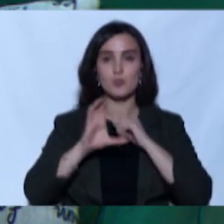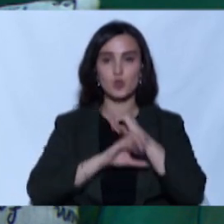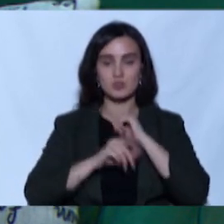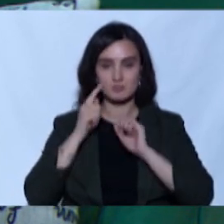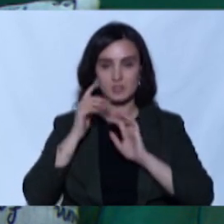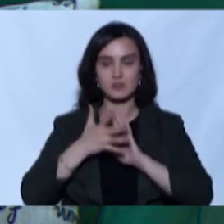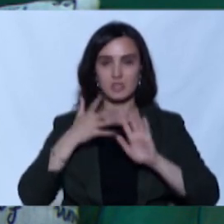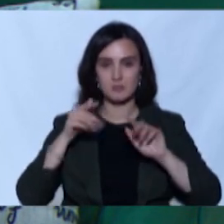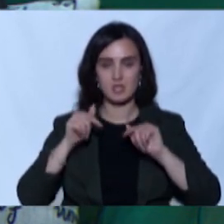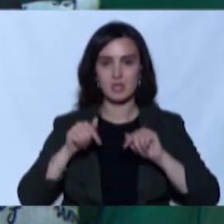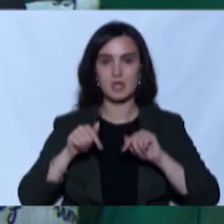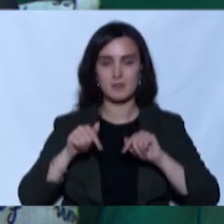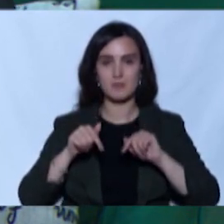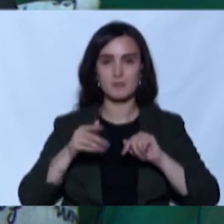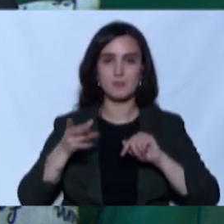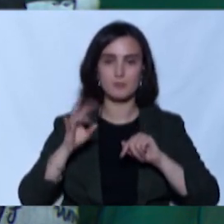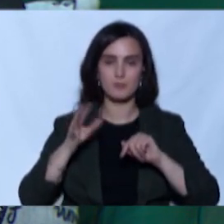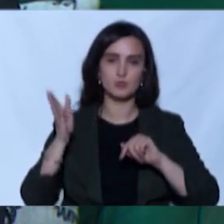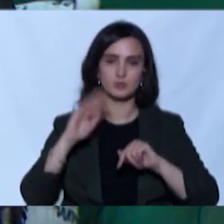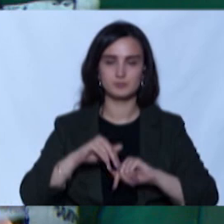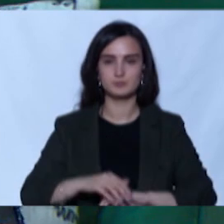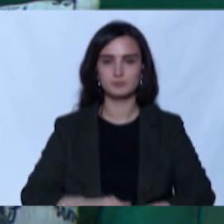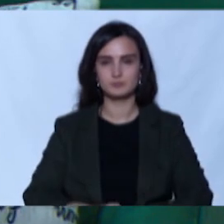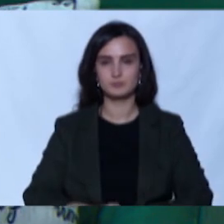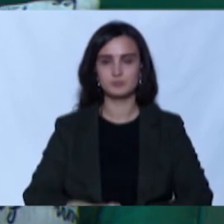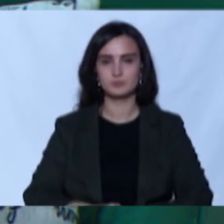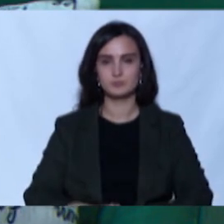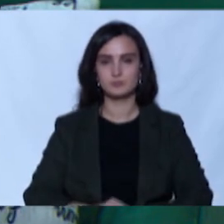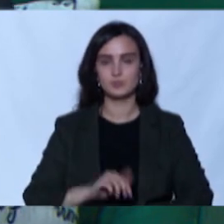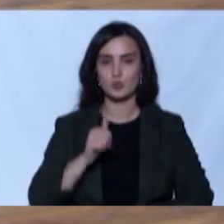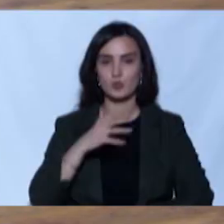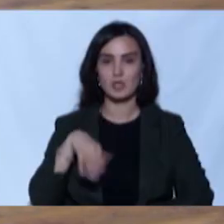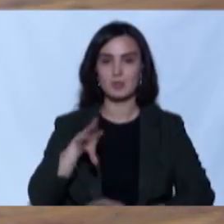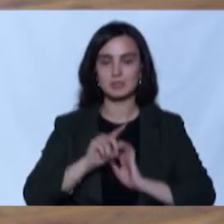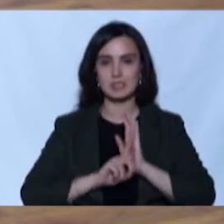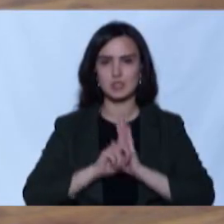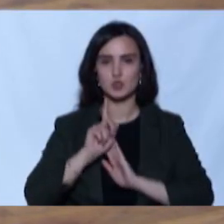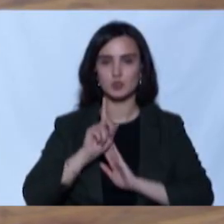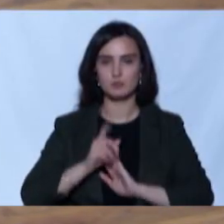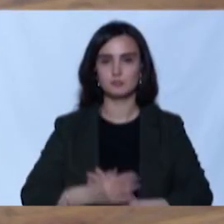this program. So, how did it all begin?